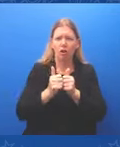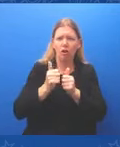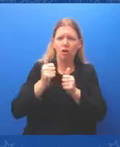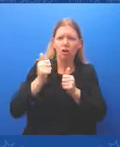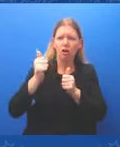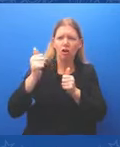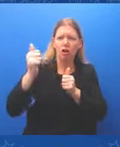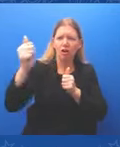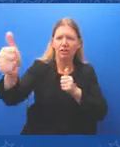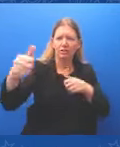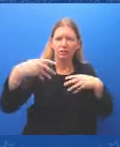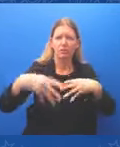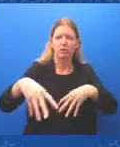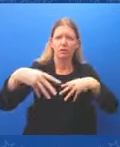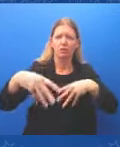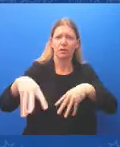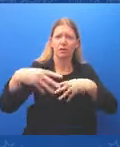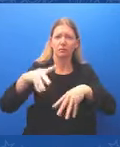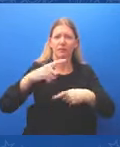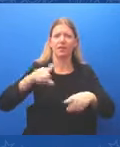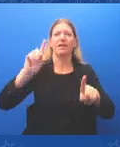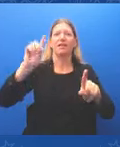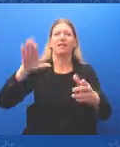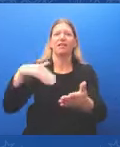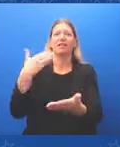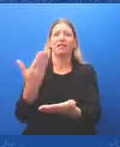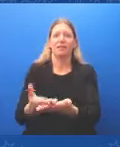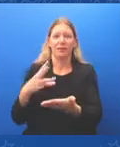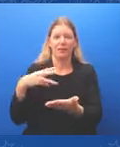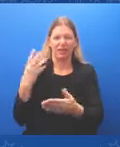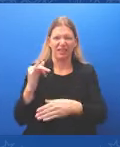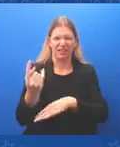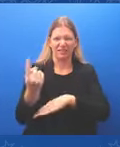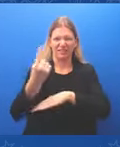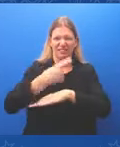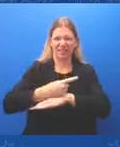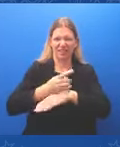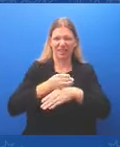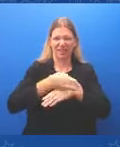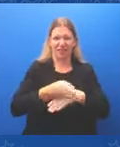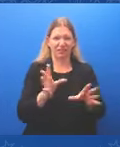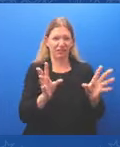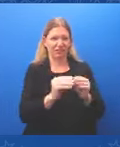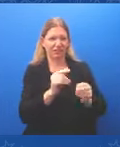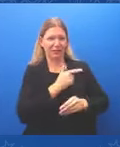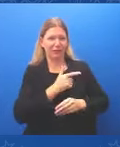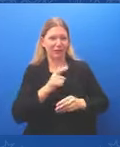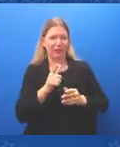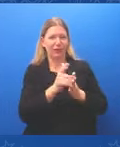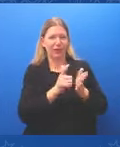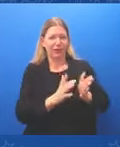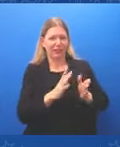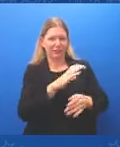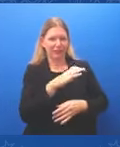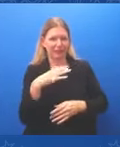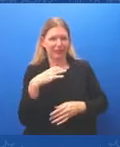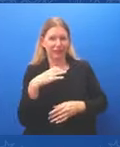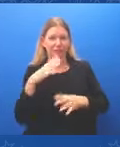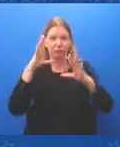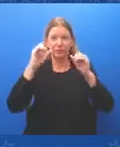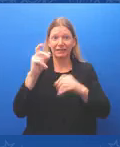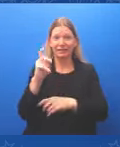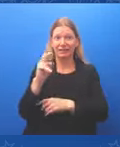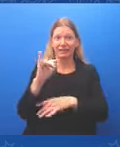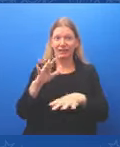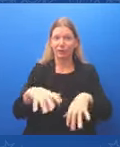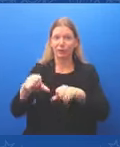President Kennedy hosted march organizers in the Cabinet Room, expressing concern that any violence could derail the passage